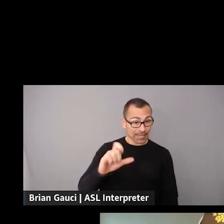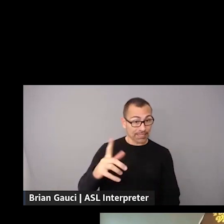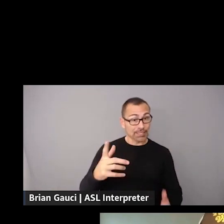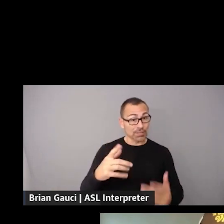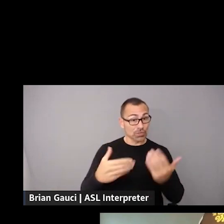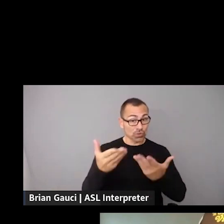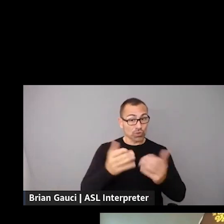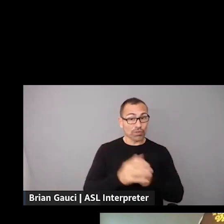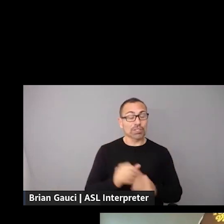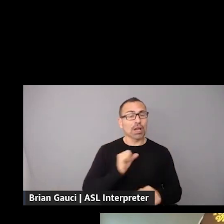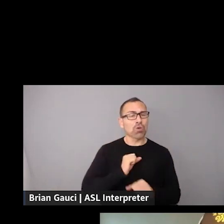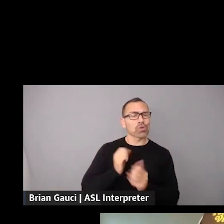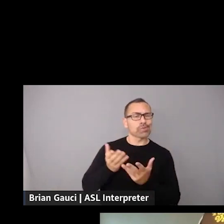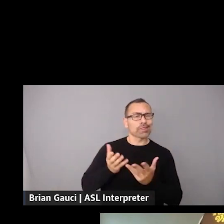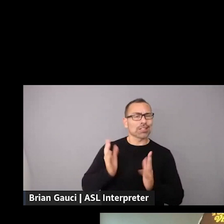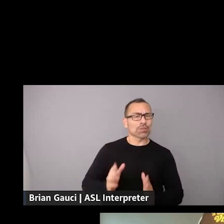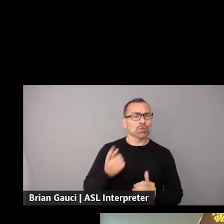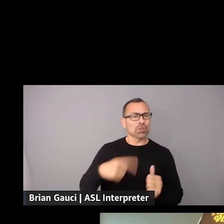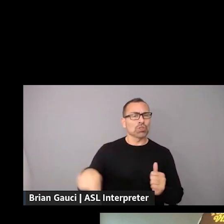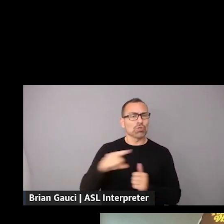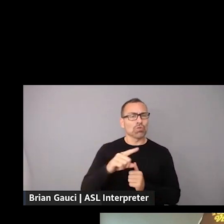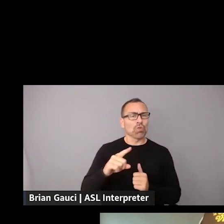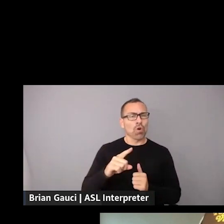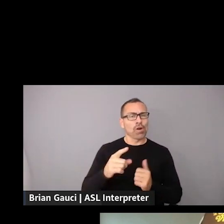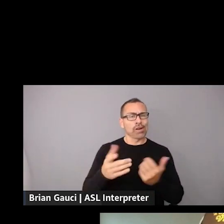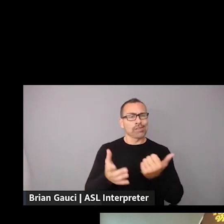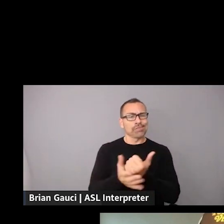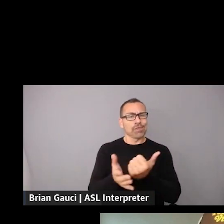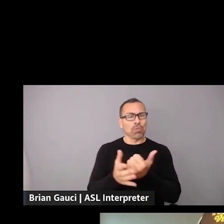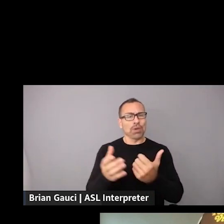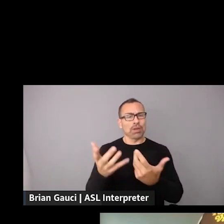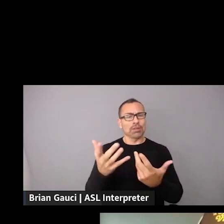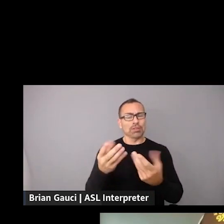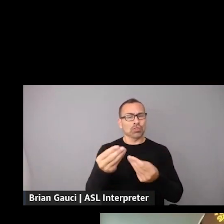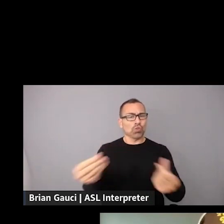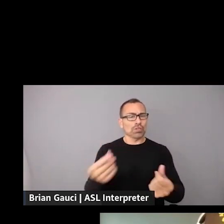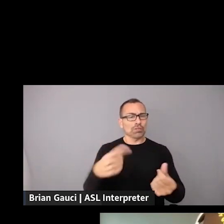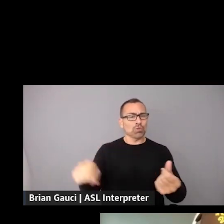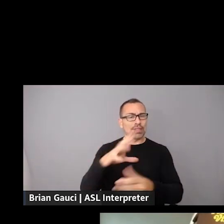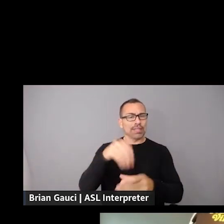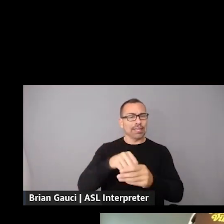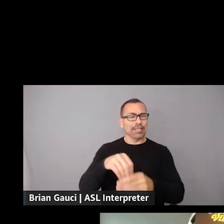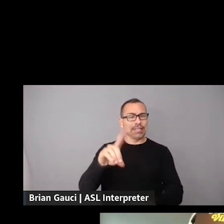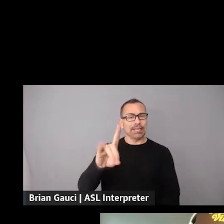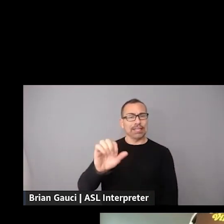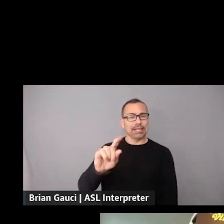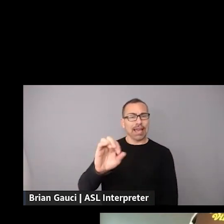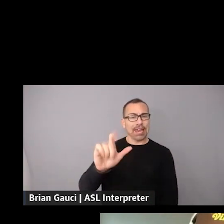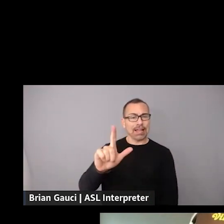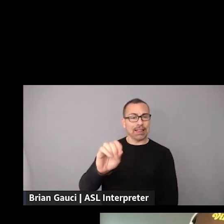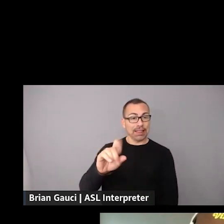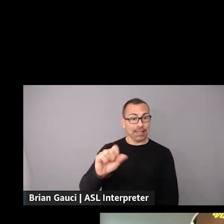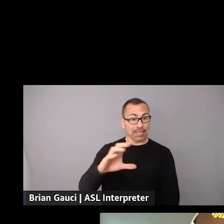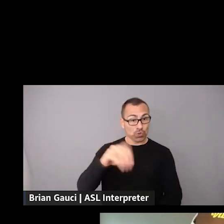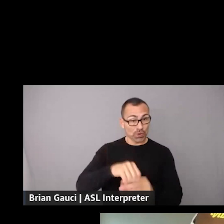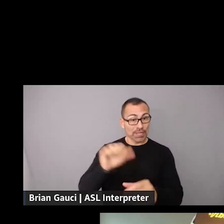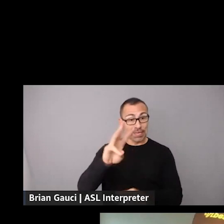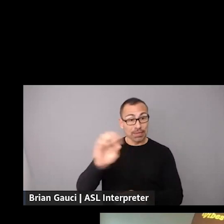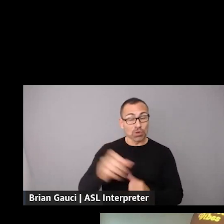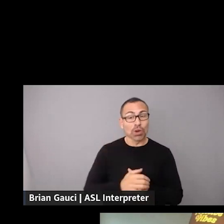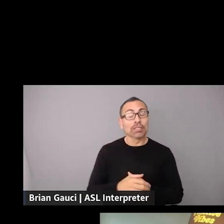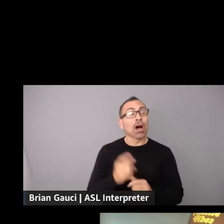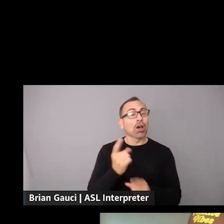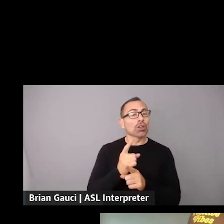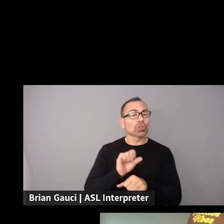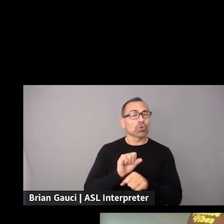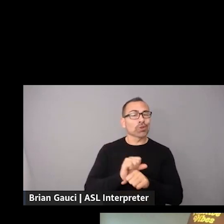them architect their best for the data lake solutions for them. And I also work very closely with the service team and service